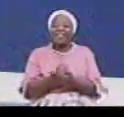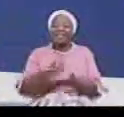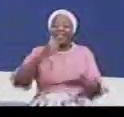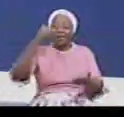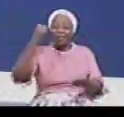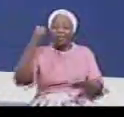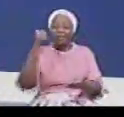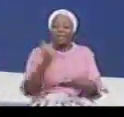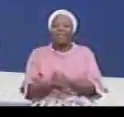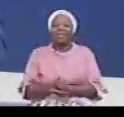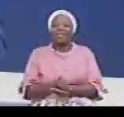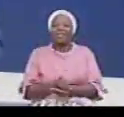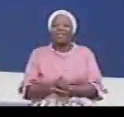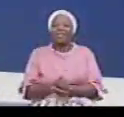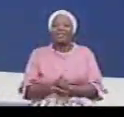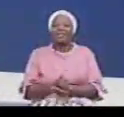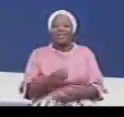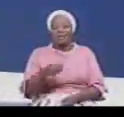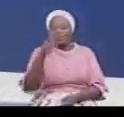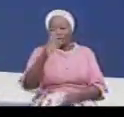Amen. God bless you.